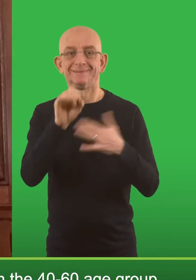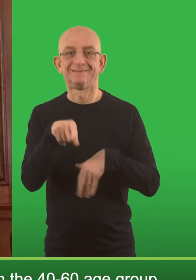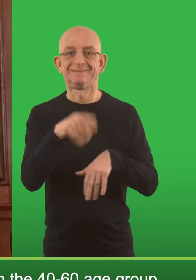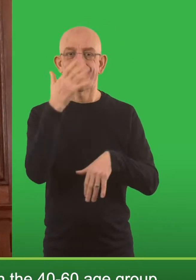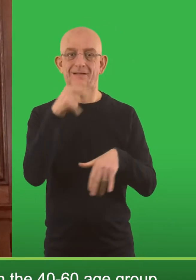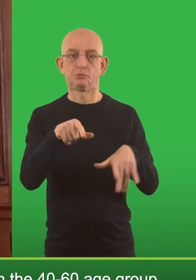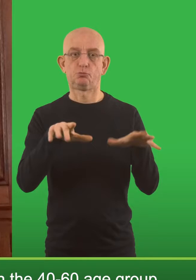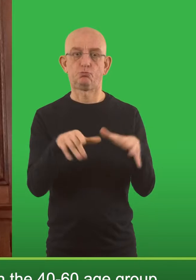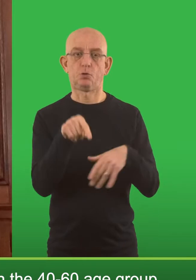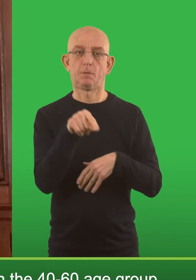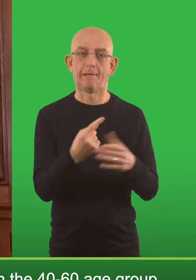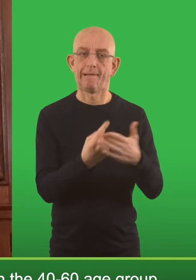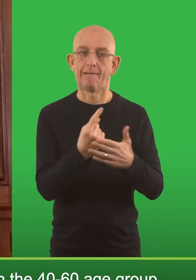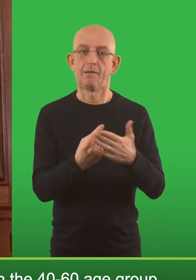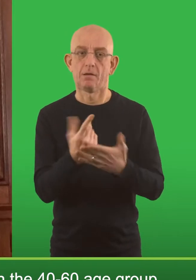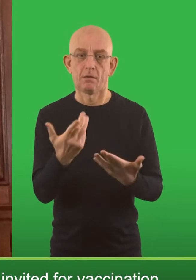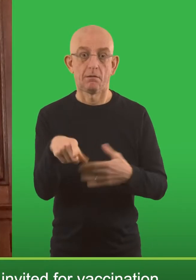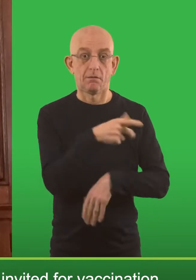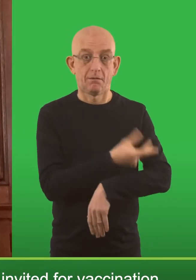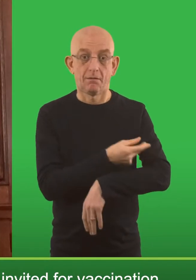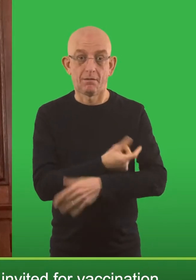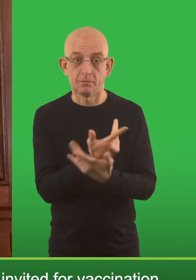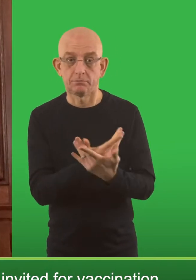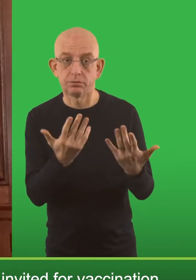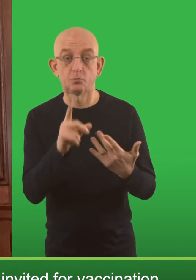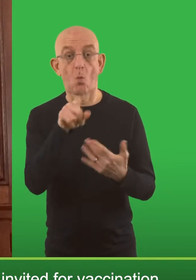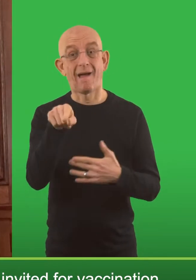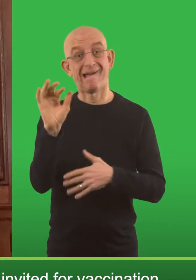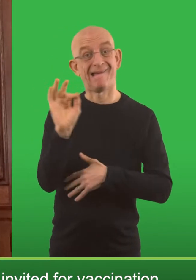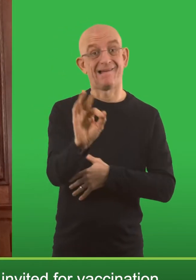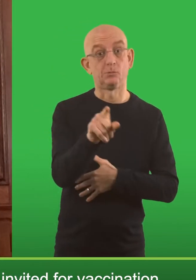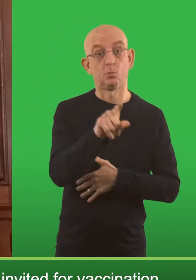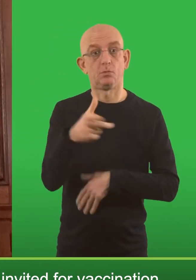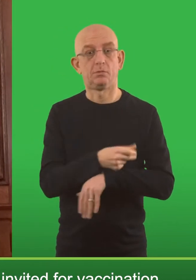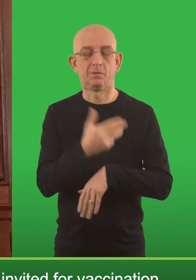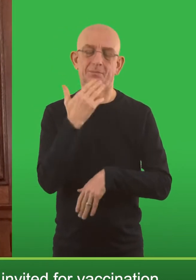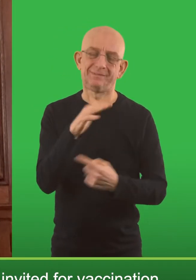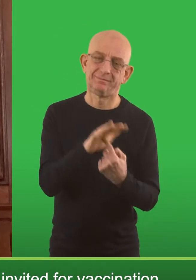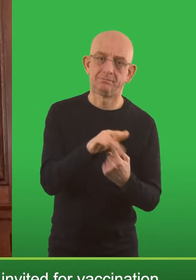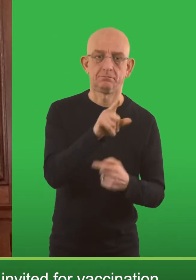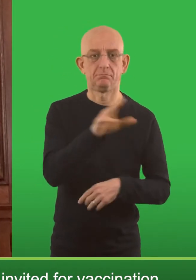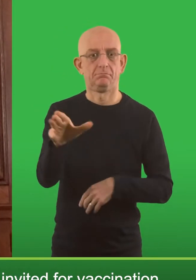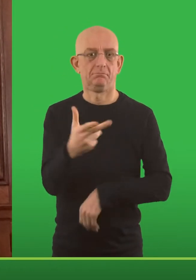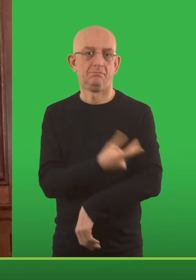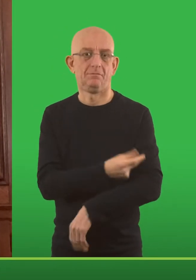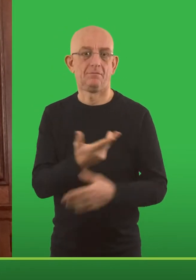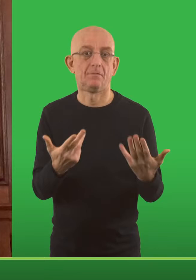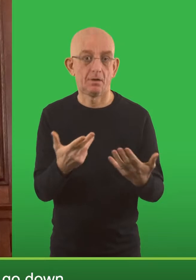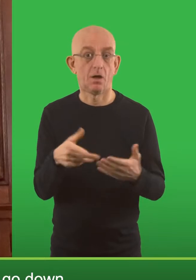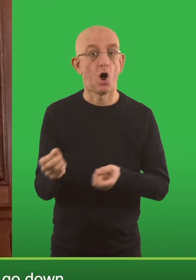rate in the 40s to 60 age group. They're not as well vaccinated. So when you are invited for vaccination, it's really important that you